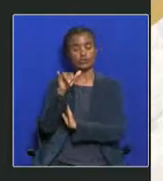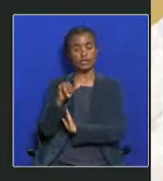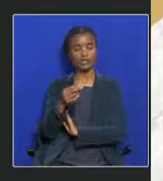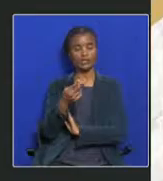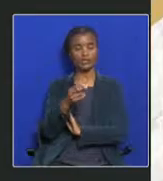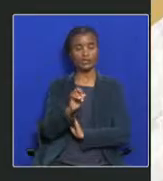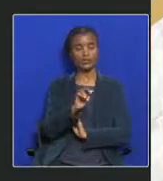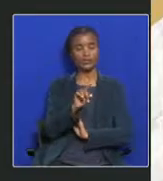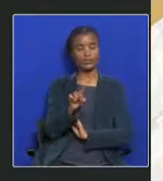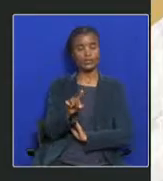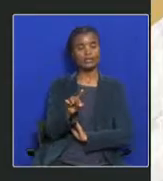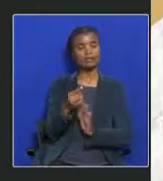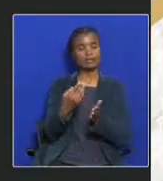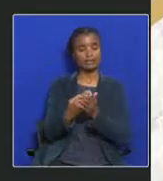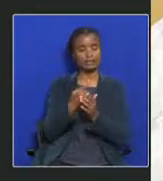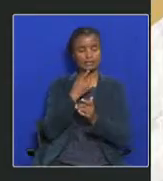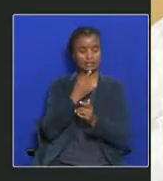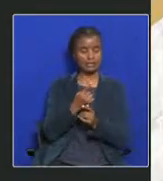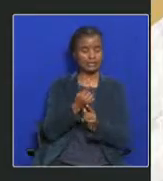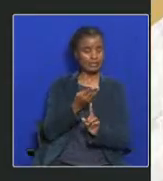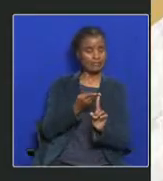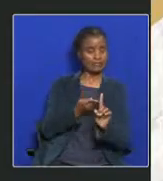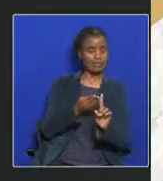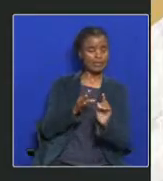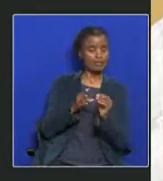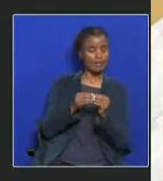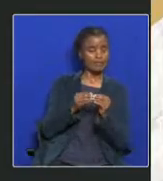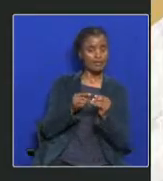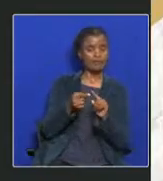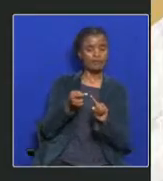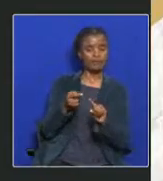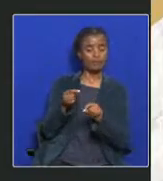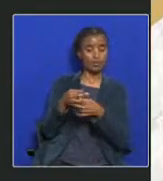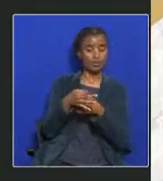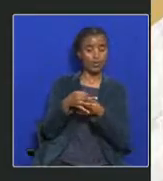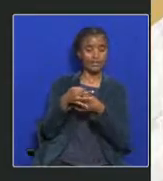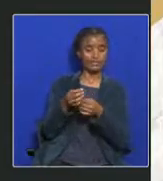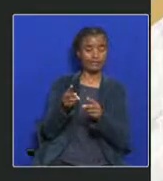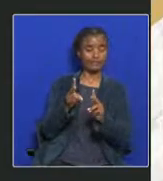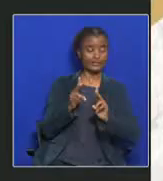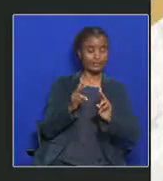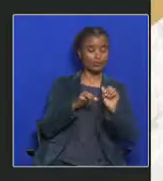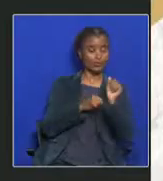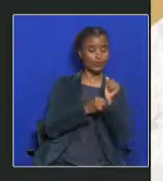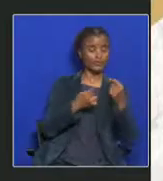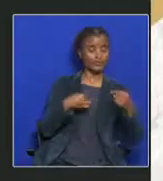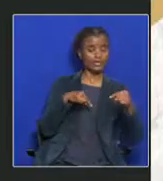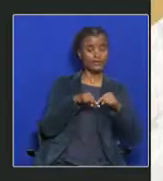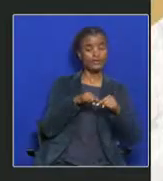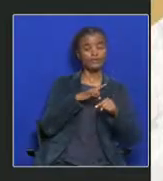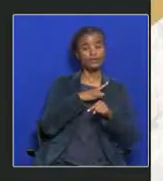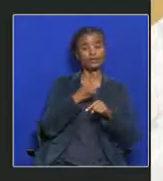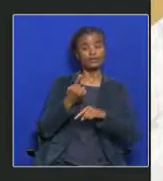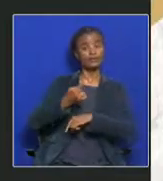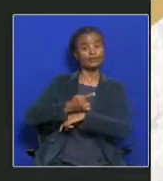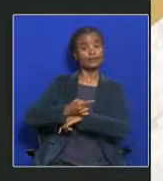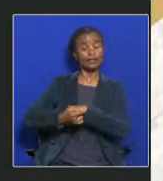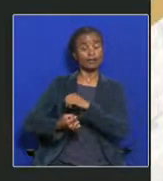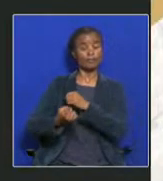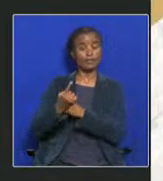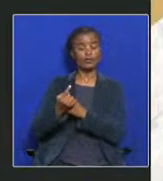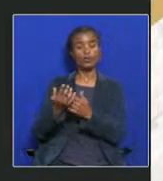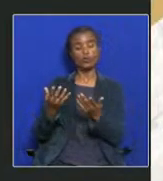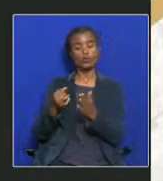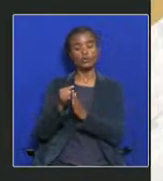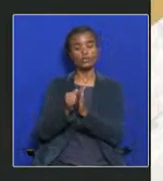who were the members from the Hawks who visited our office, because on the day in question or in my statement, I did not mention